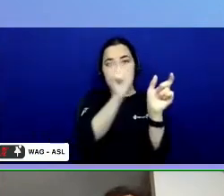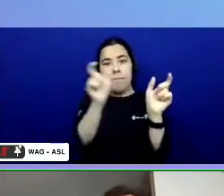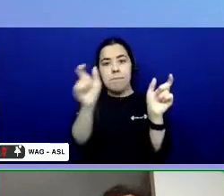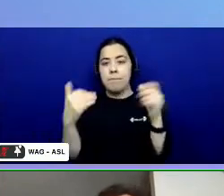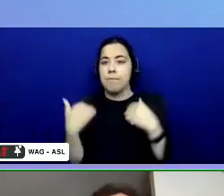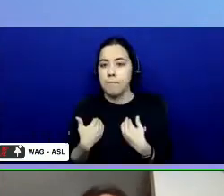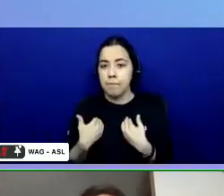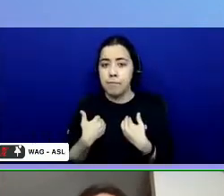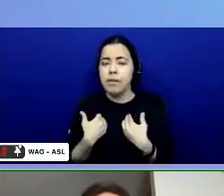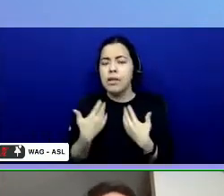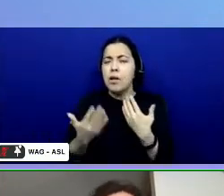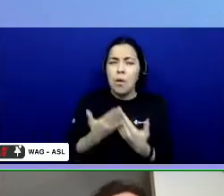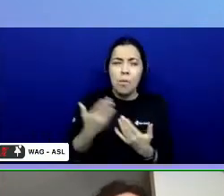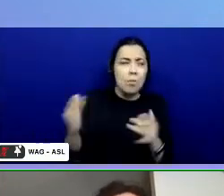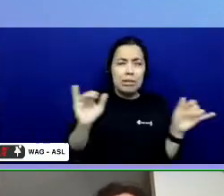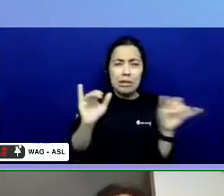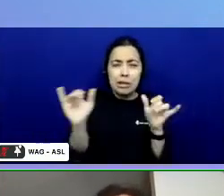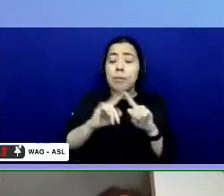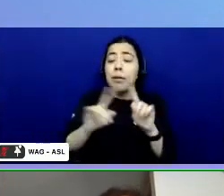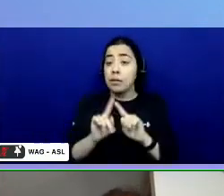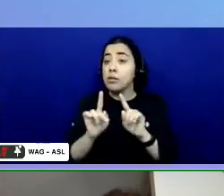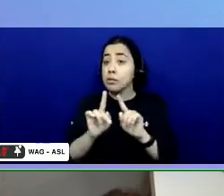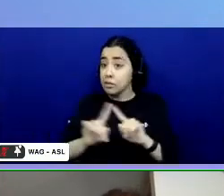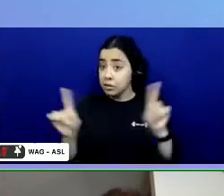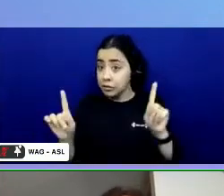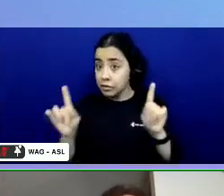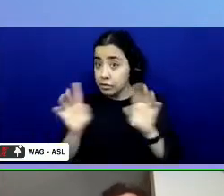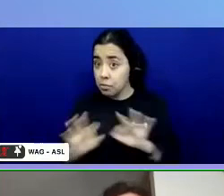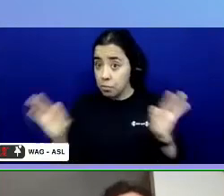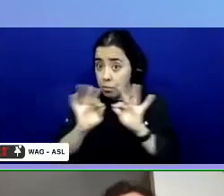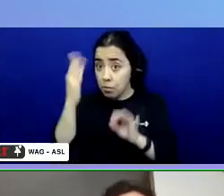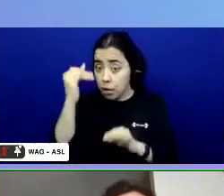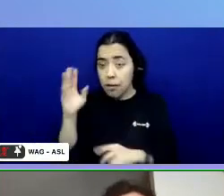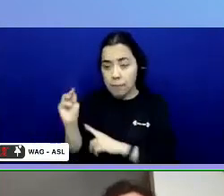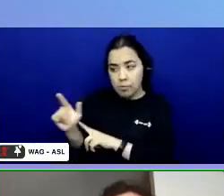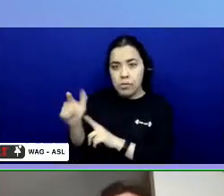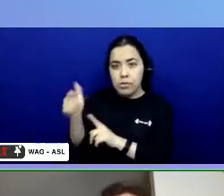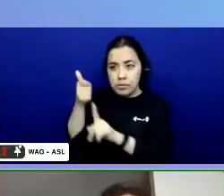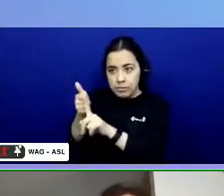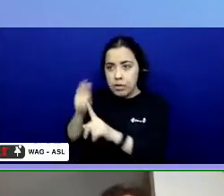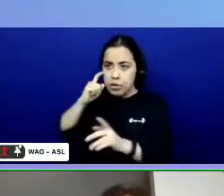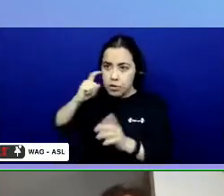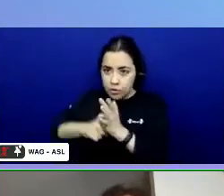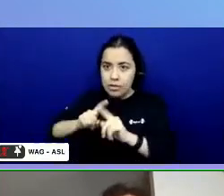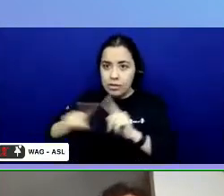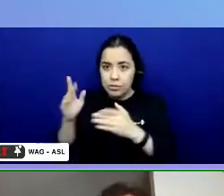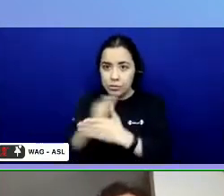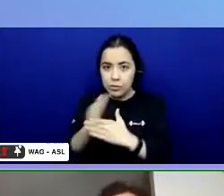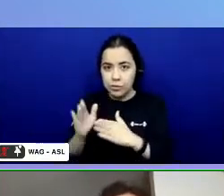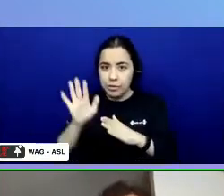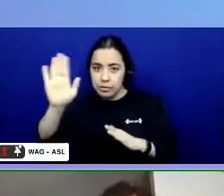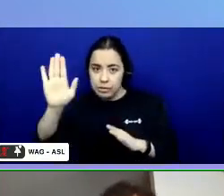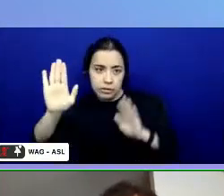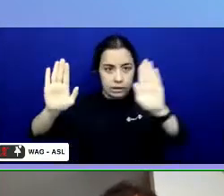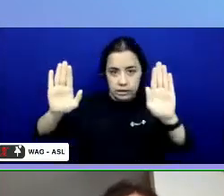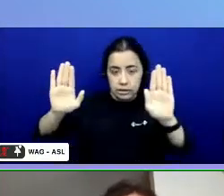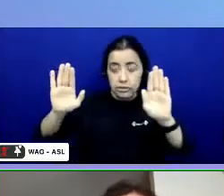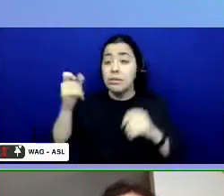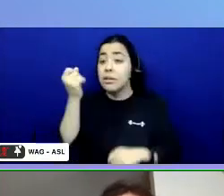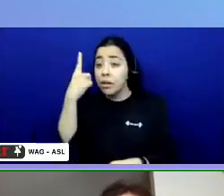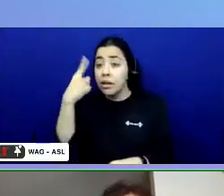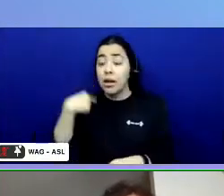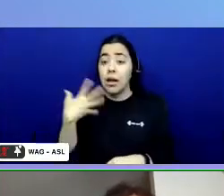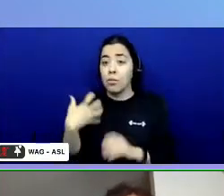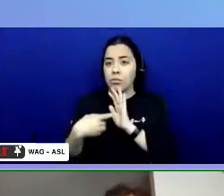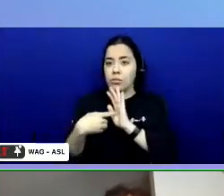important difference. And our machine learning algorithm is actually able to tell the difference between these things. Again, I just want to point out that